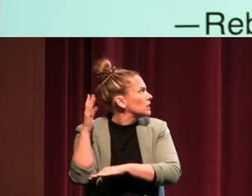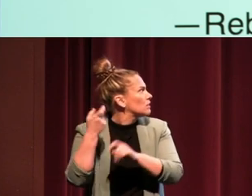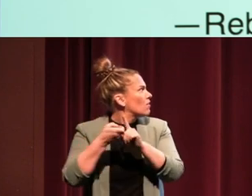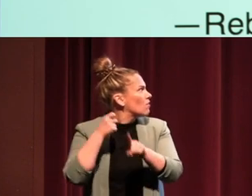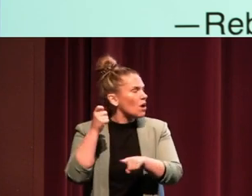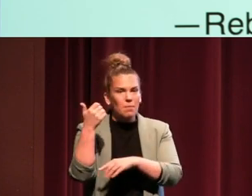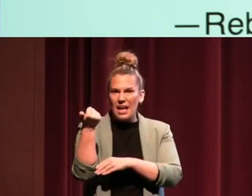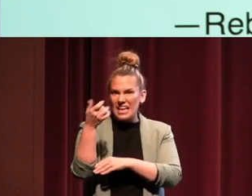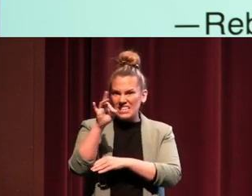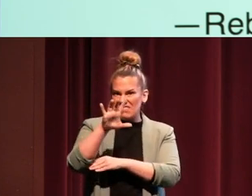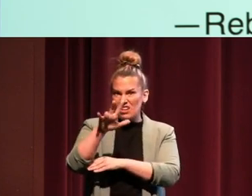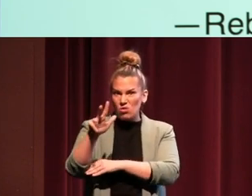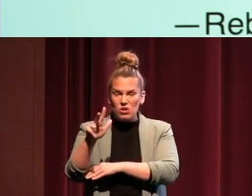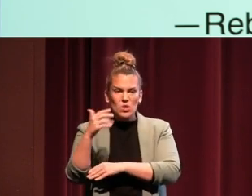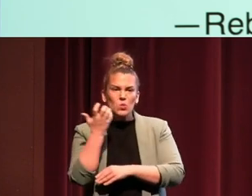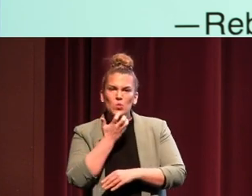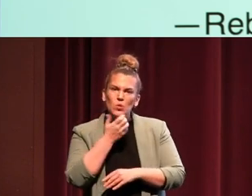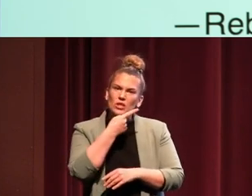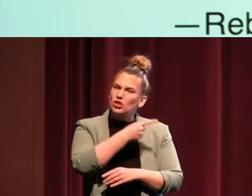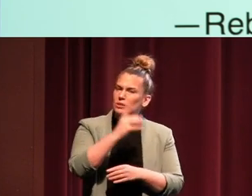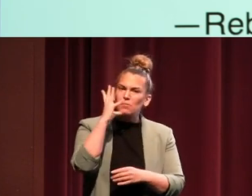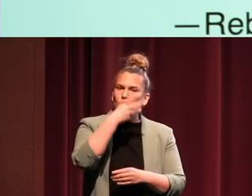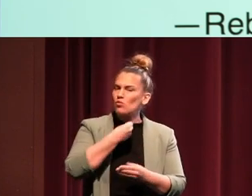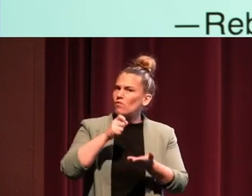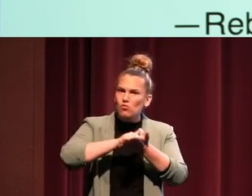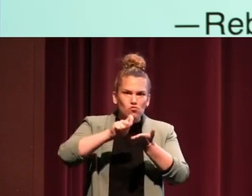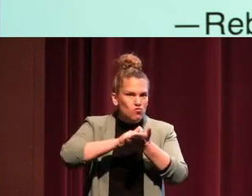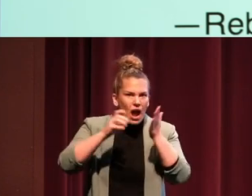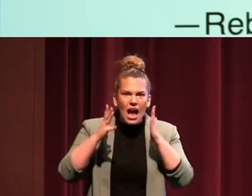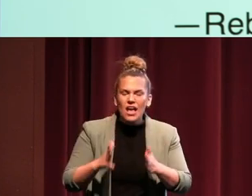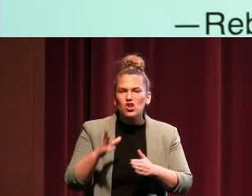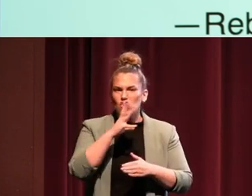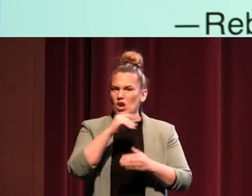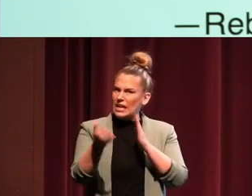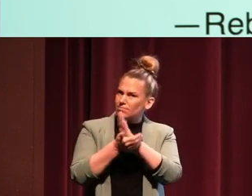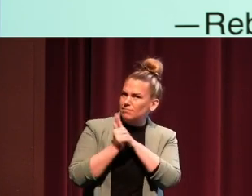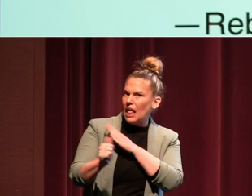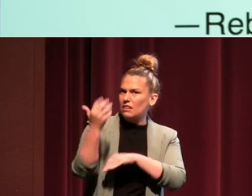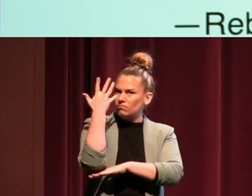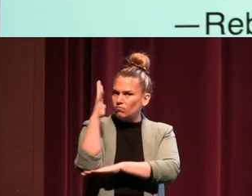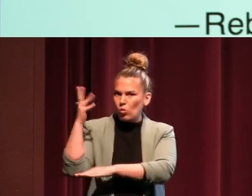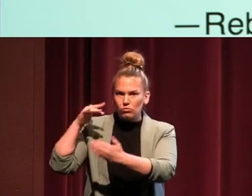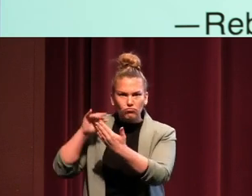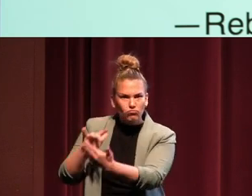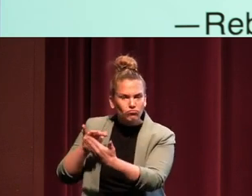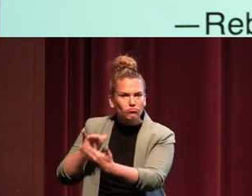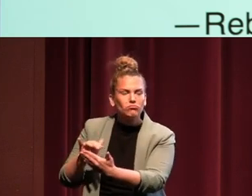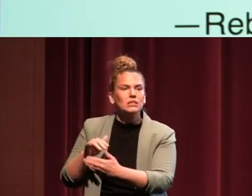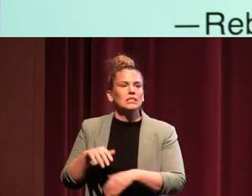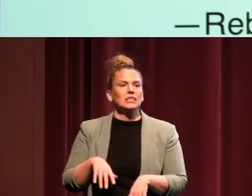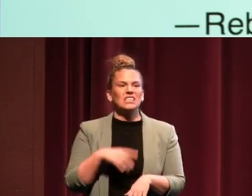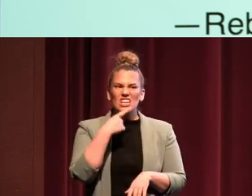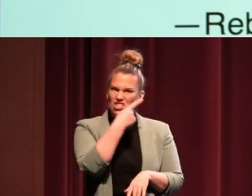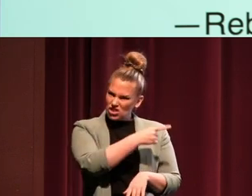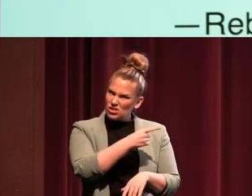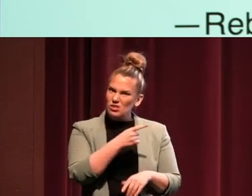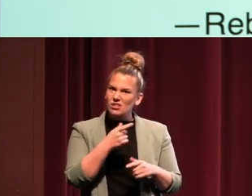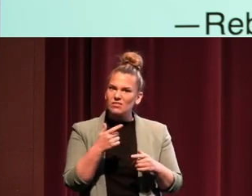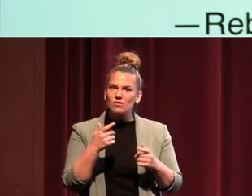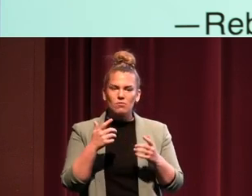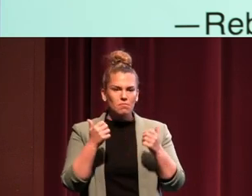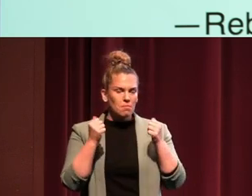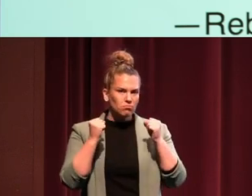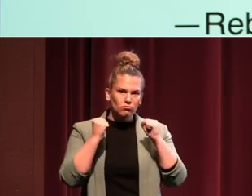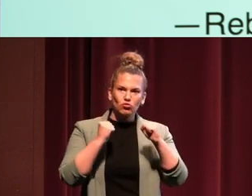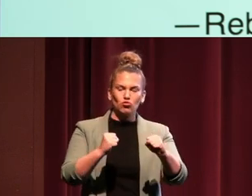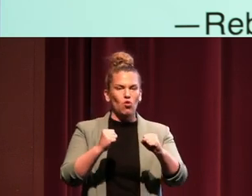was a talented ecologist, a beautiful writer. She was sort of unique in people making, in women making the trip to Oregon, and that